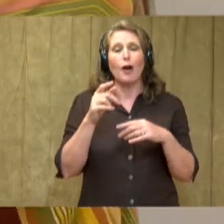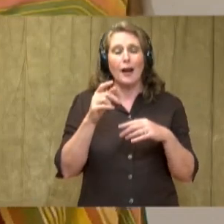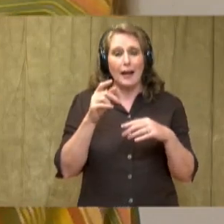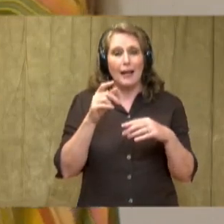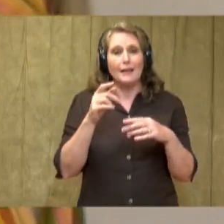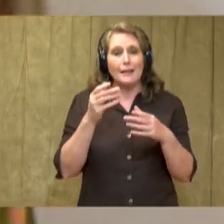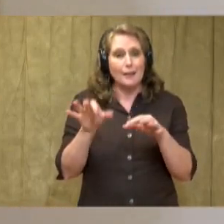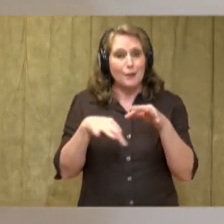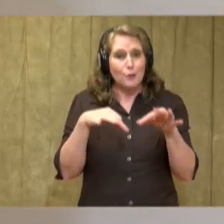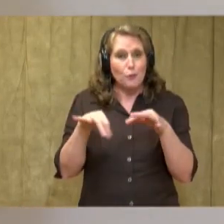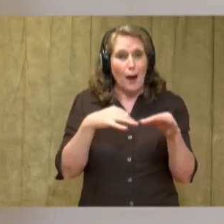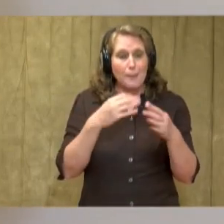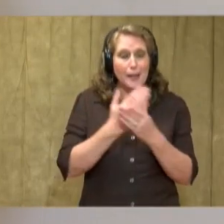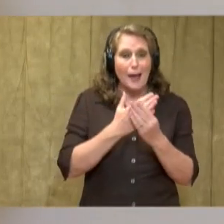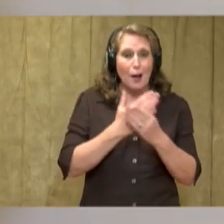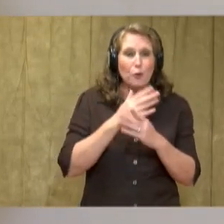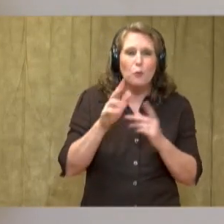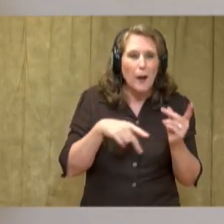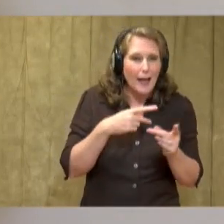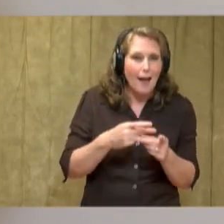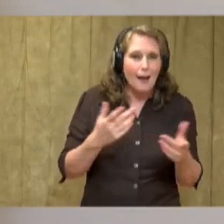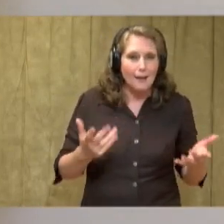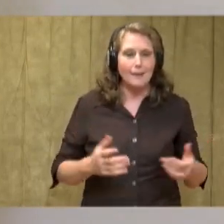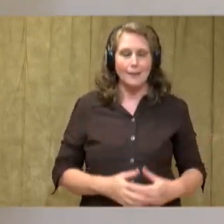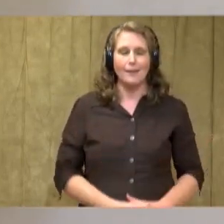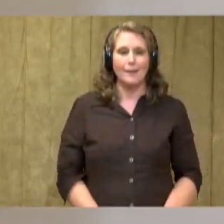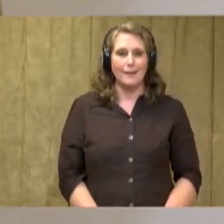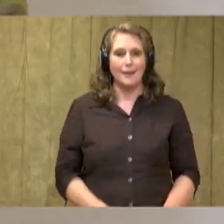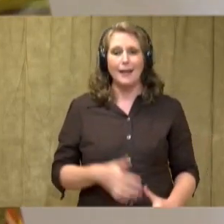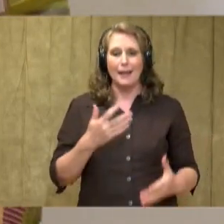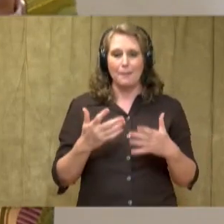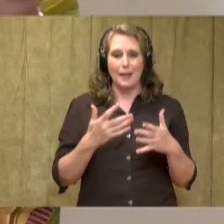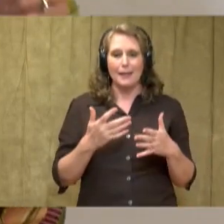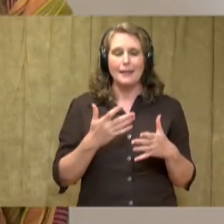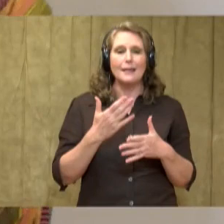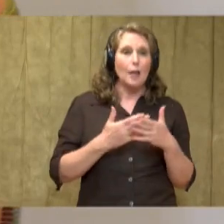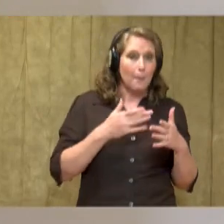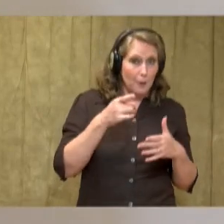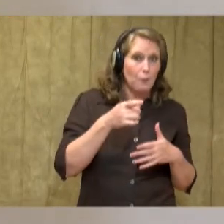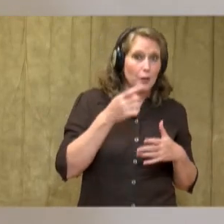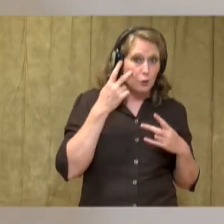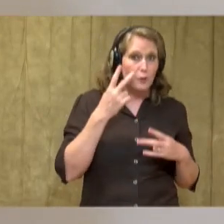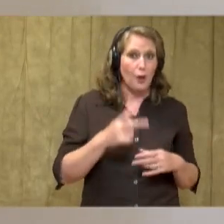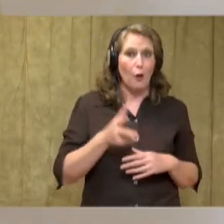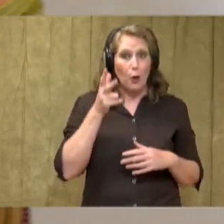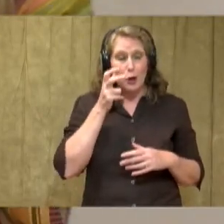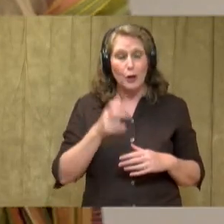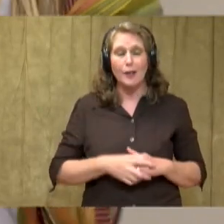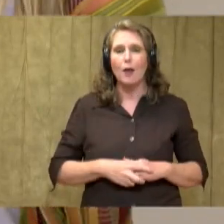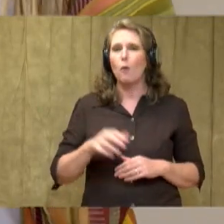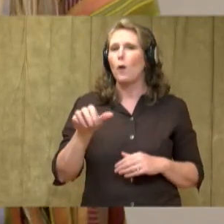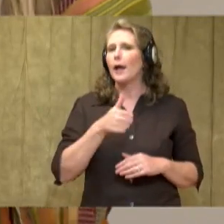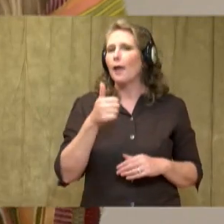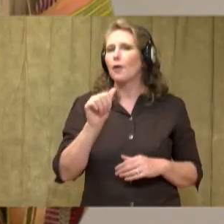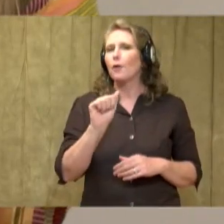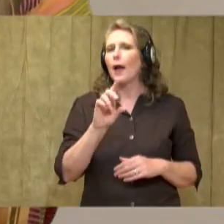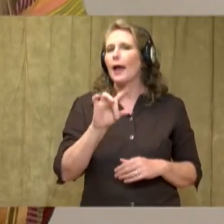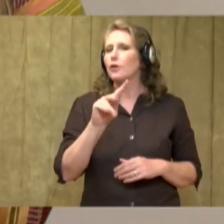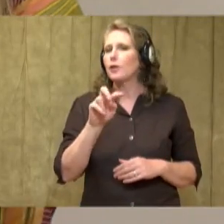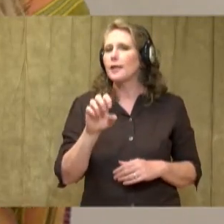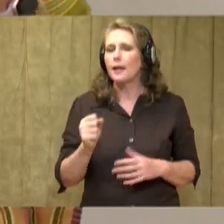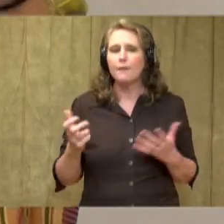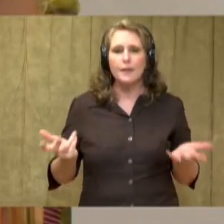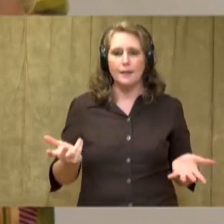the tacos, okay? So maybe those were some of the ones that you saw. All right, what else? What else did we